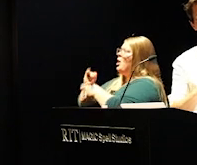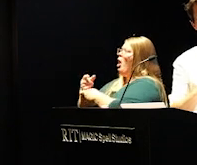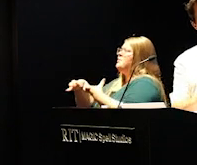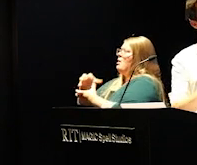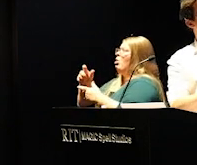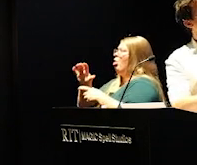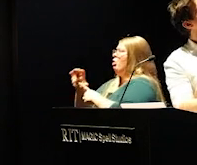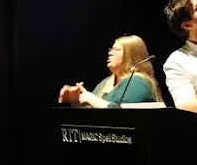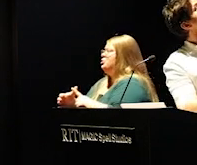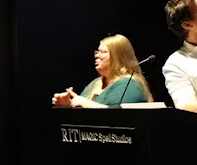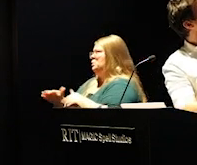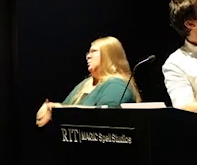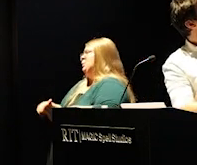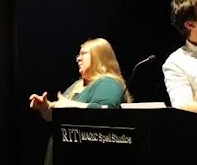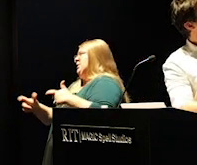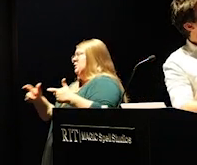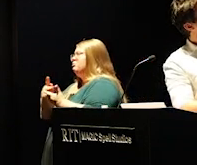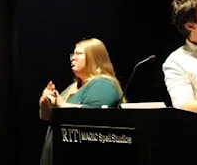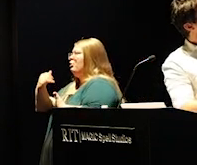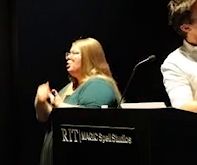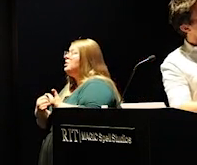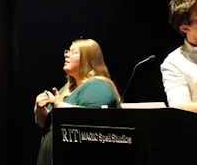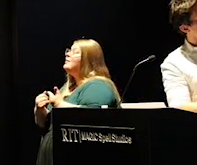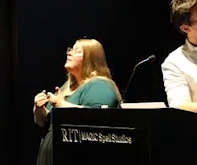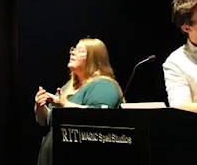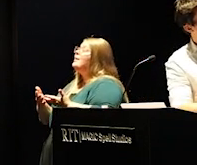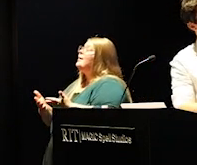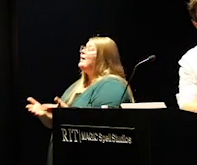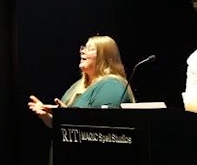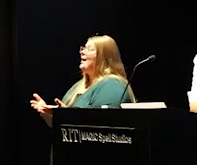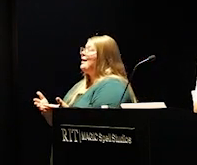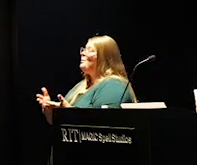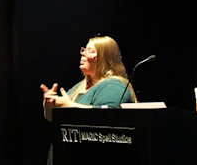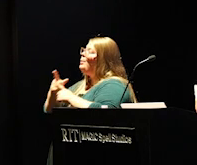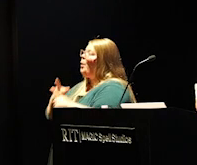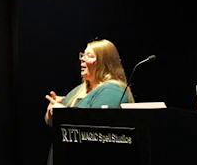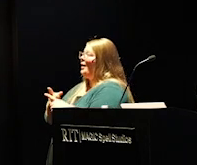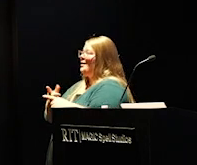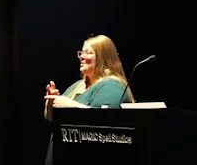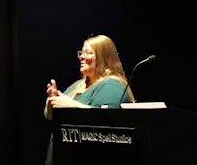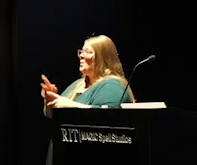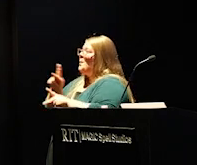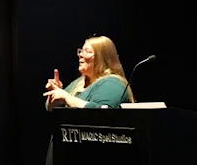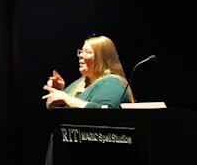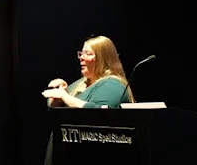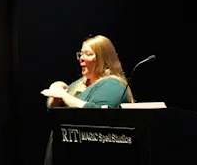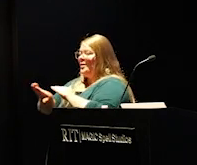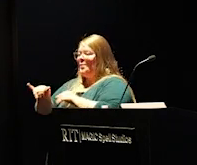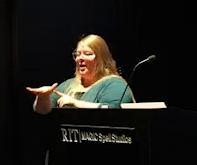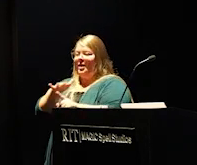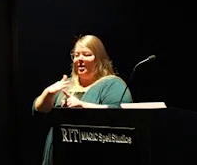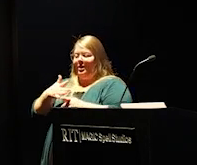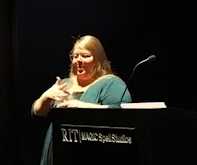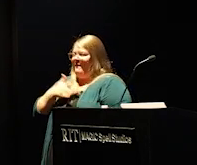to put together, but it all comes down to feeling. What do you want your audience to feel? All of those